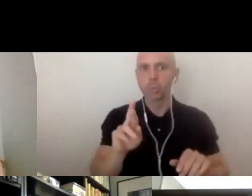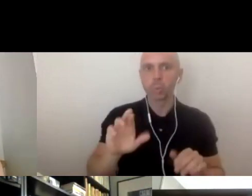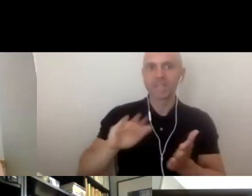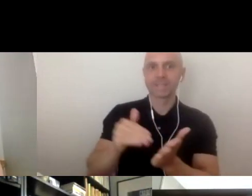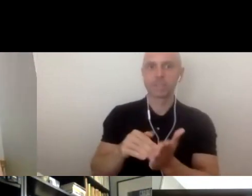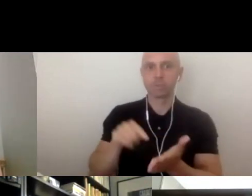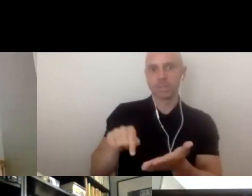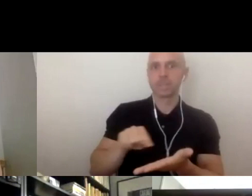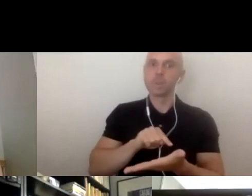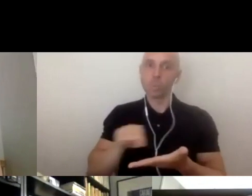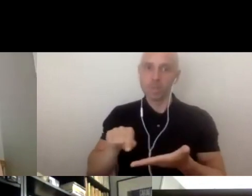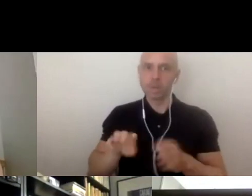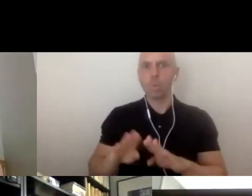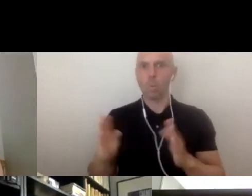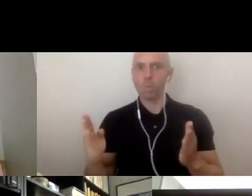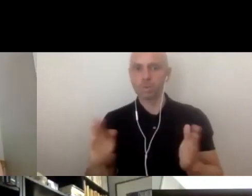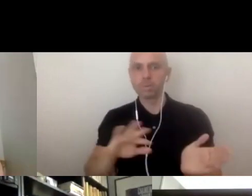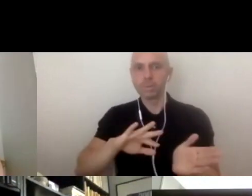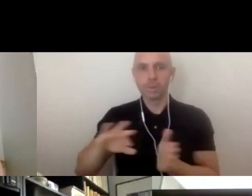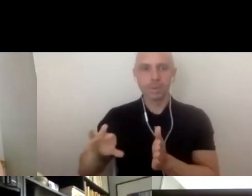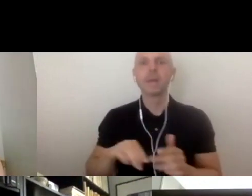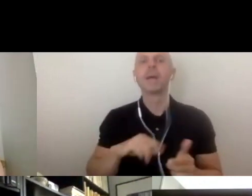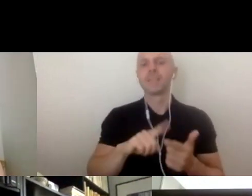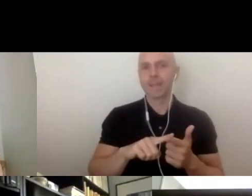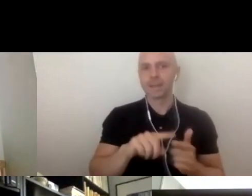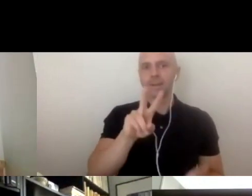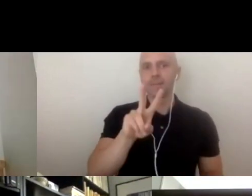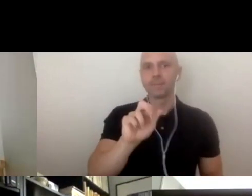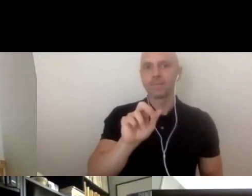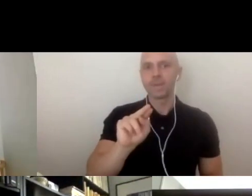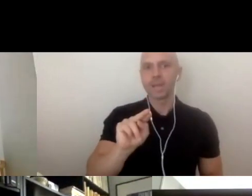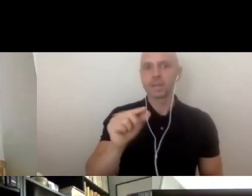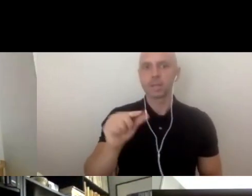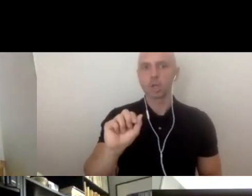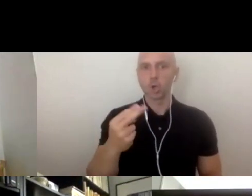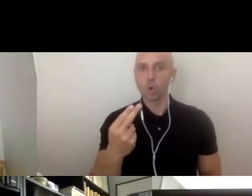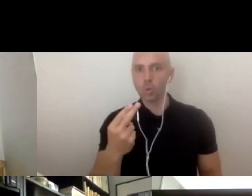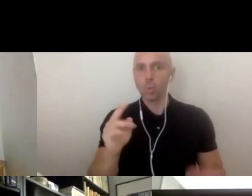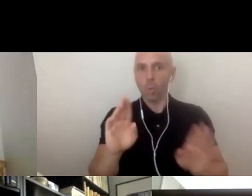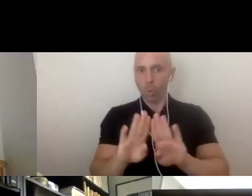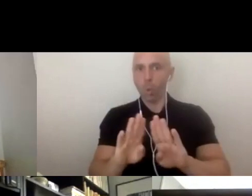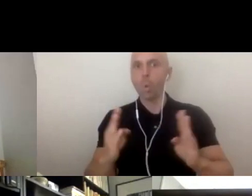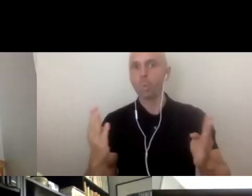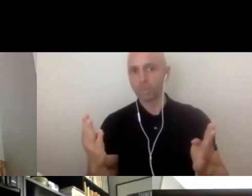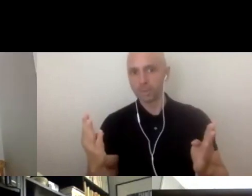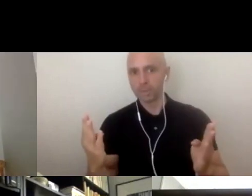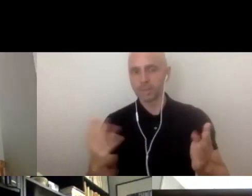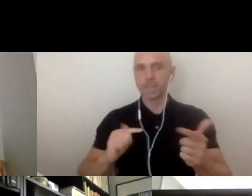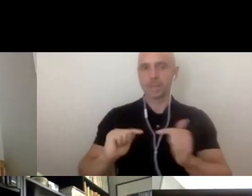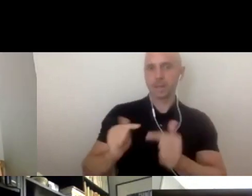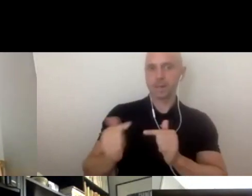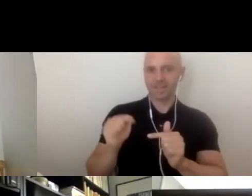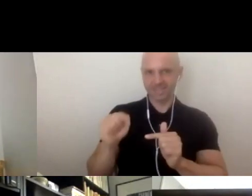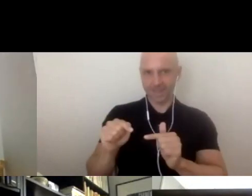week. And the Van Gogh Immersive Experience opened. Drive-in movie and concert venues were announced and started